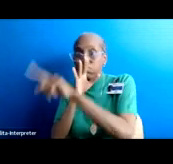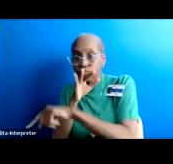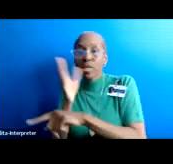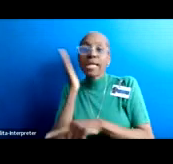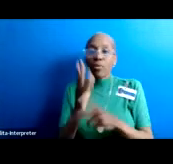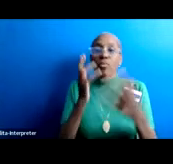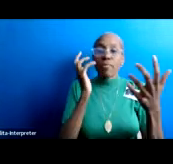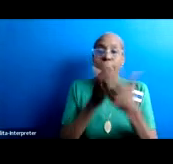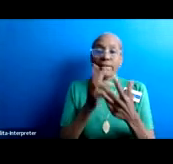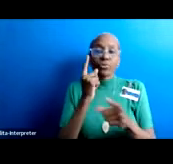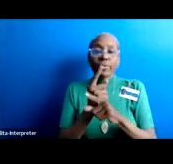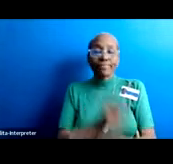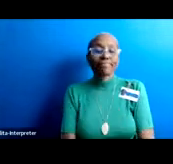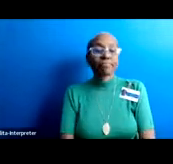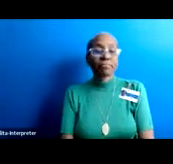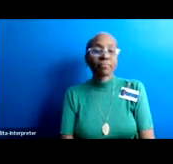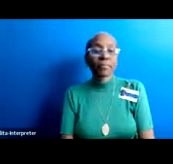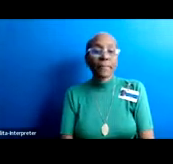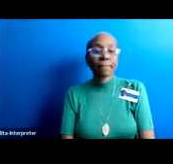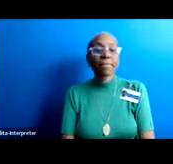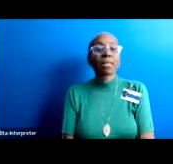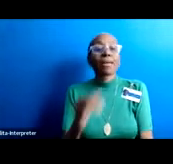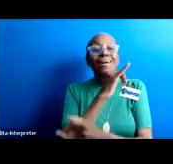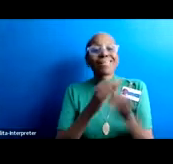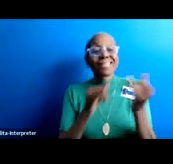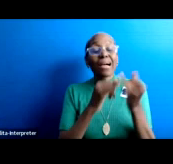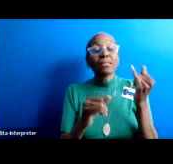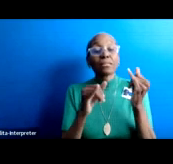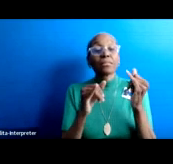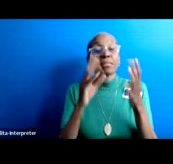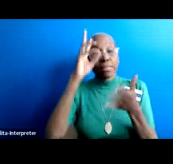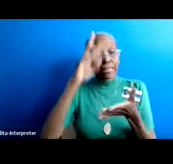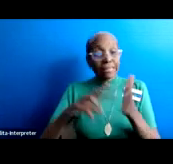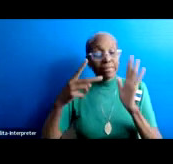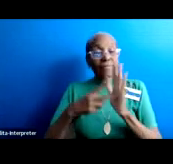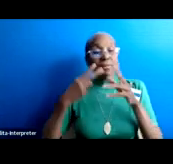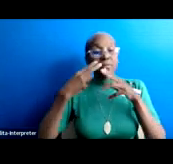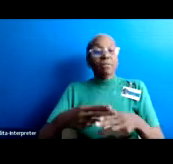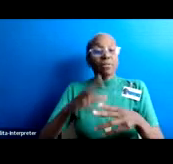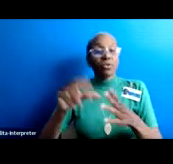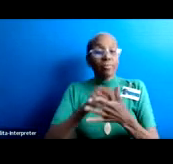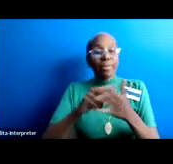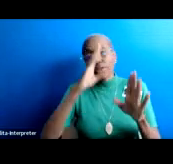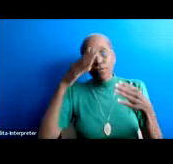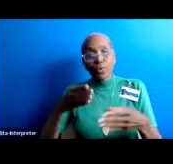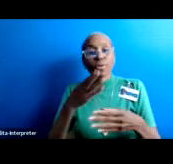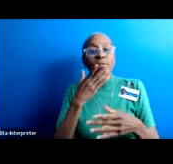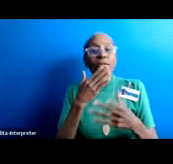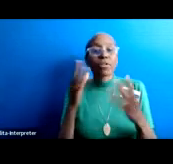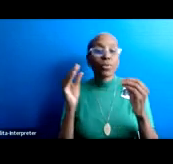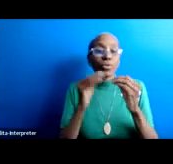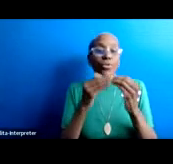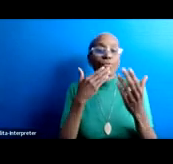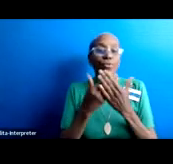table. And lastly, define your page focus and make sure that it is a color with good